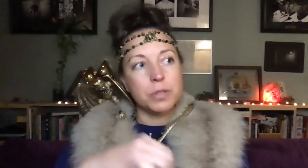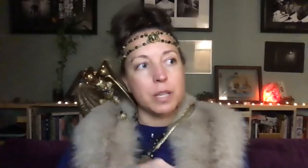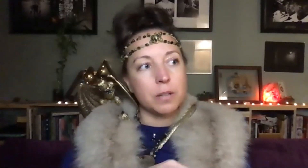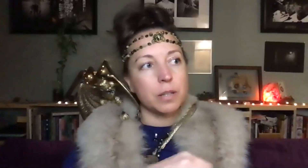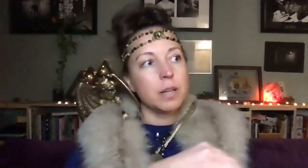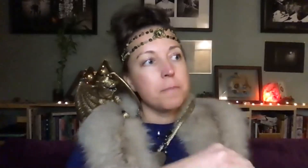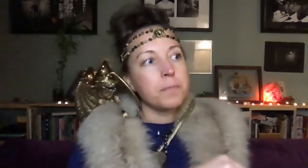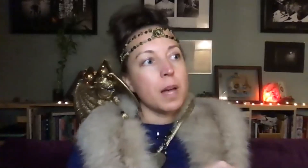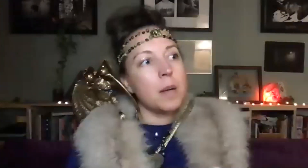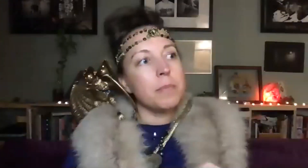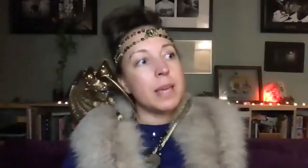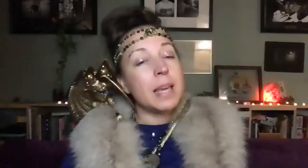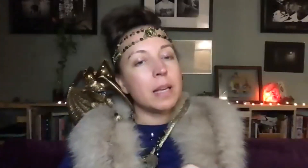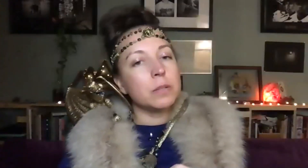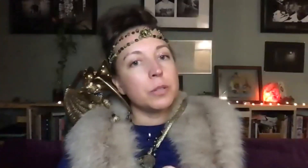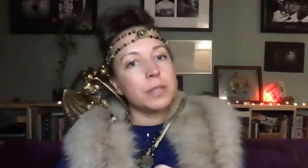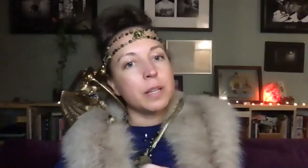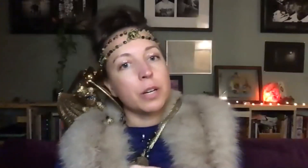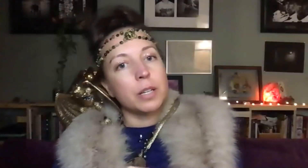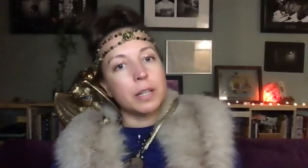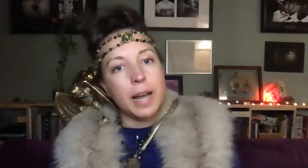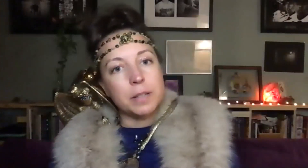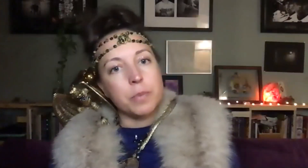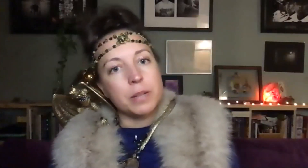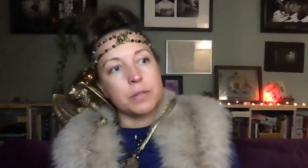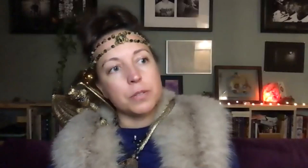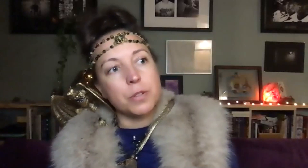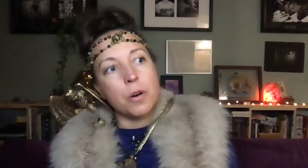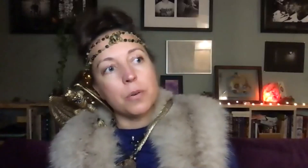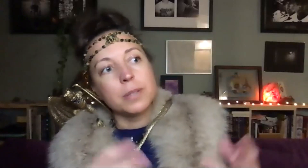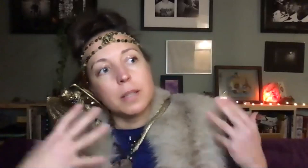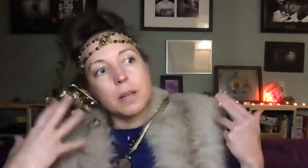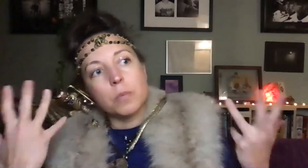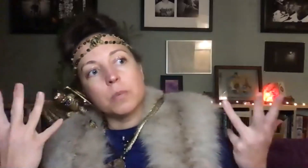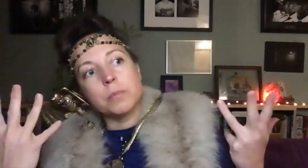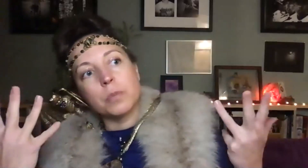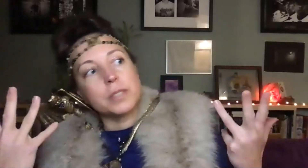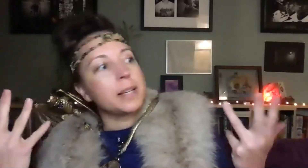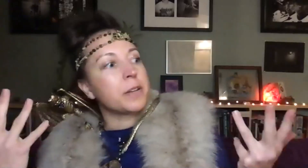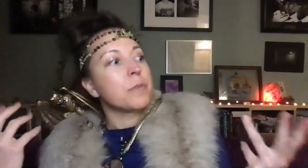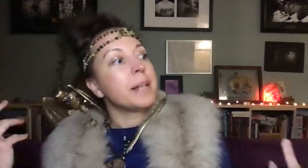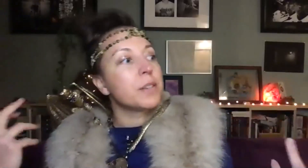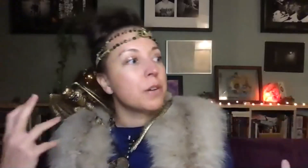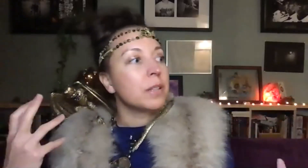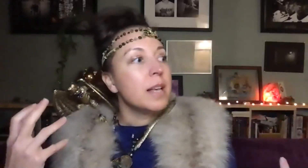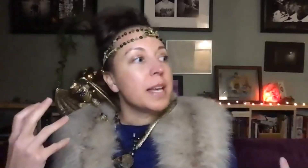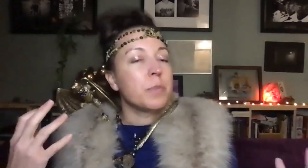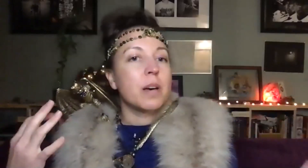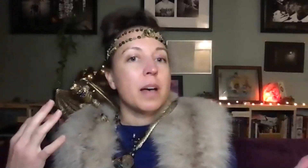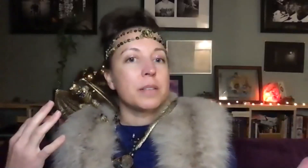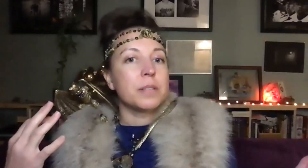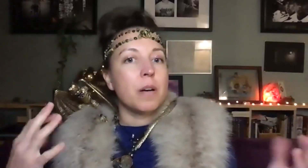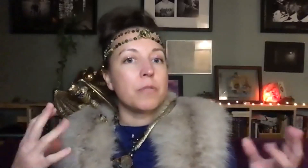this particular being, losing her, has been so, we'll say, detrimental,